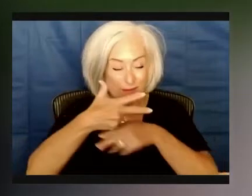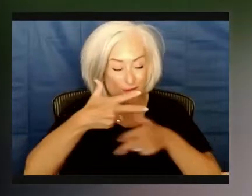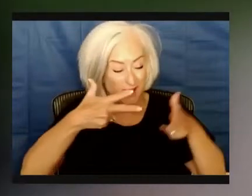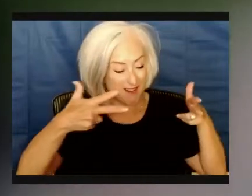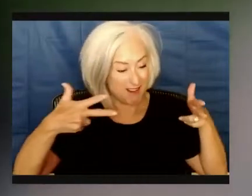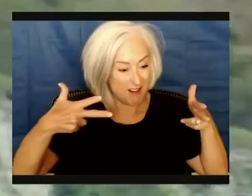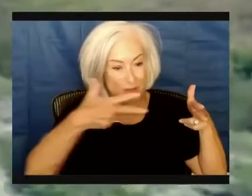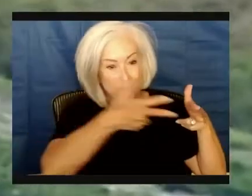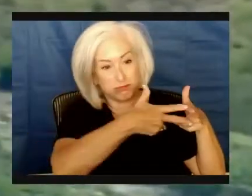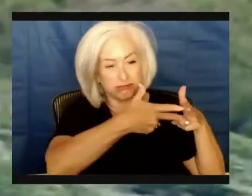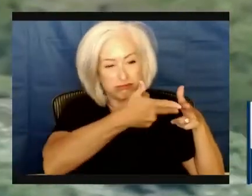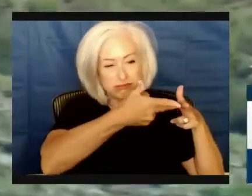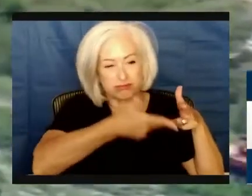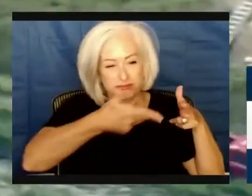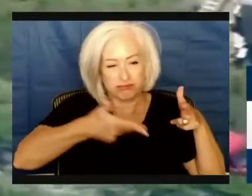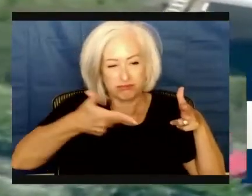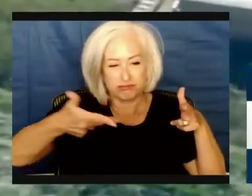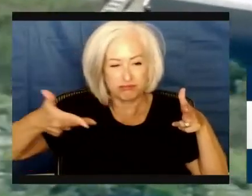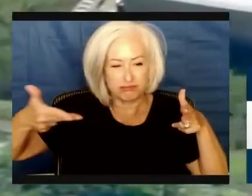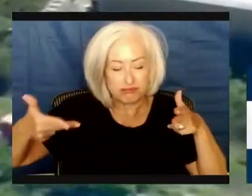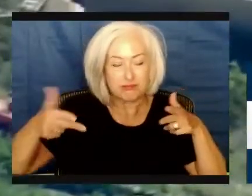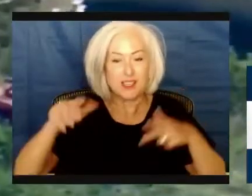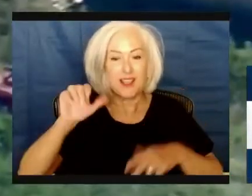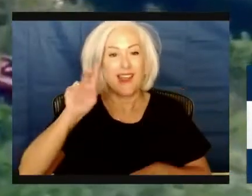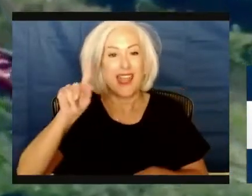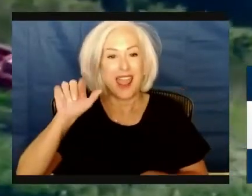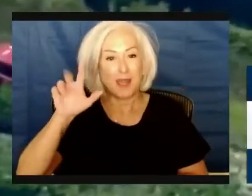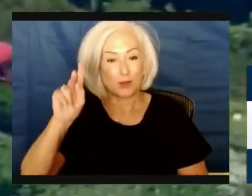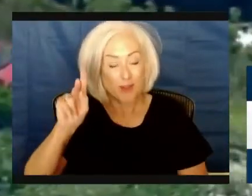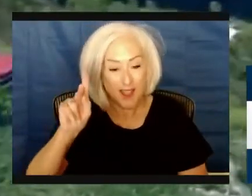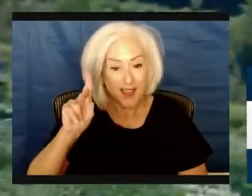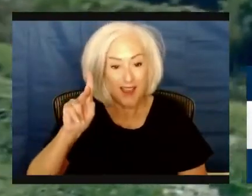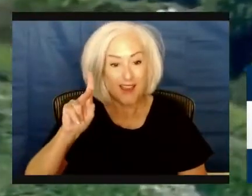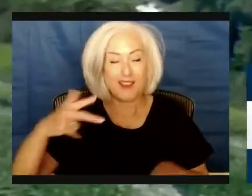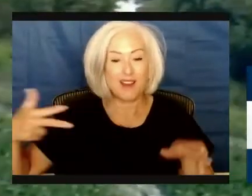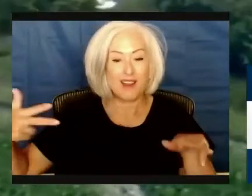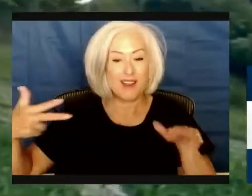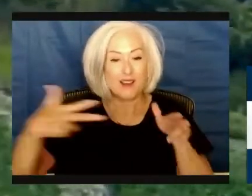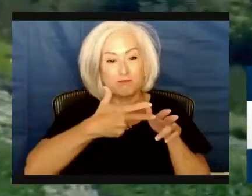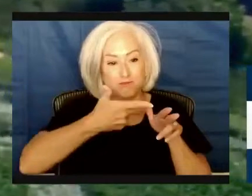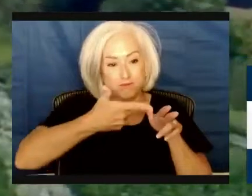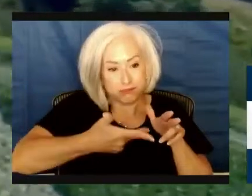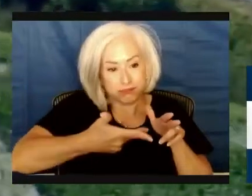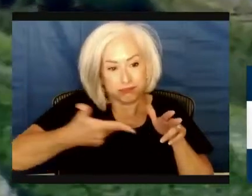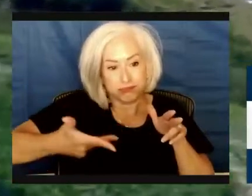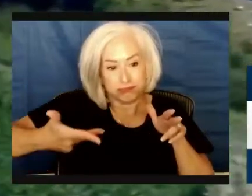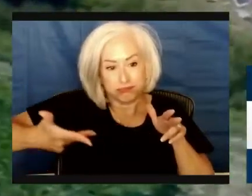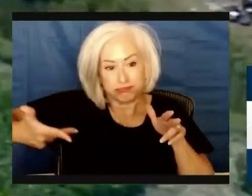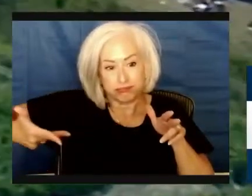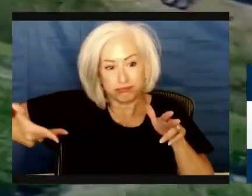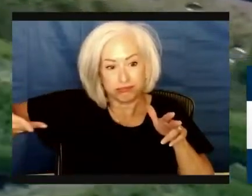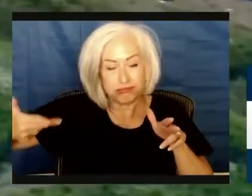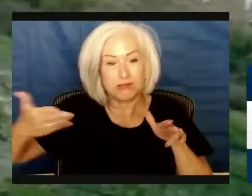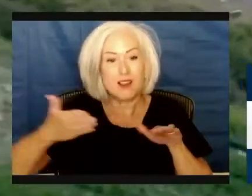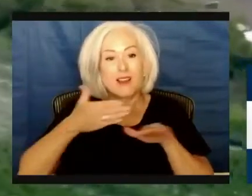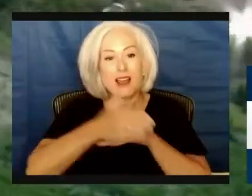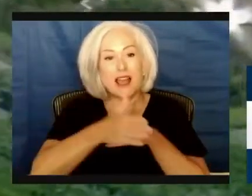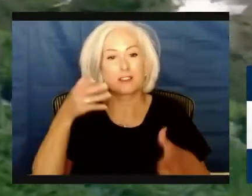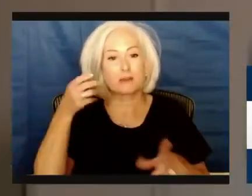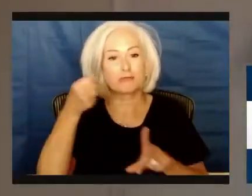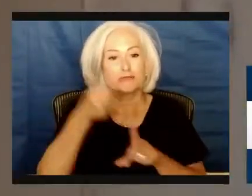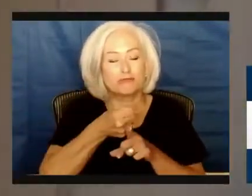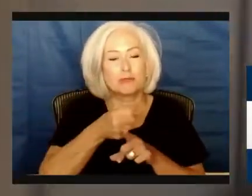An Amtrak train knocked off the tracks and off the rails moments after hitting a dump truck in Mendon, Missouri, in the middle of